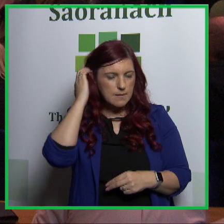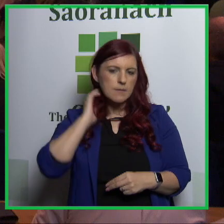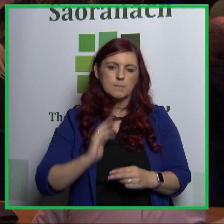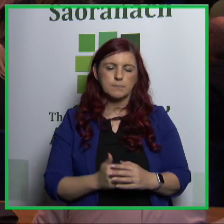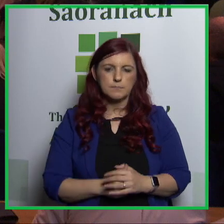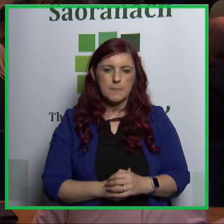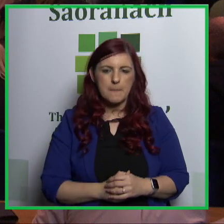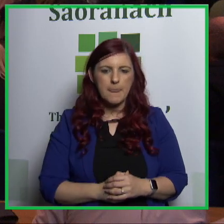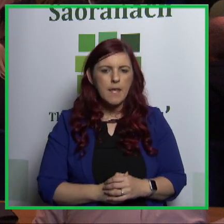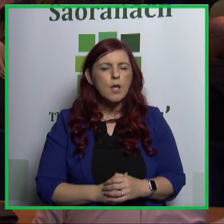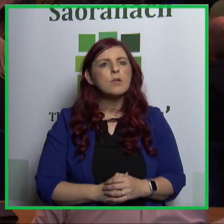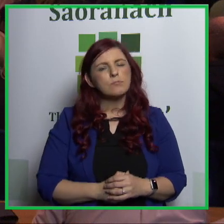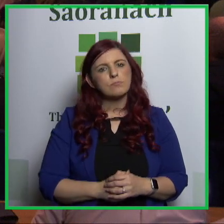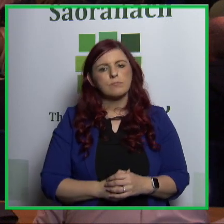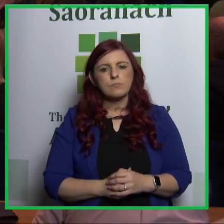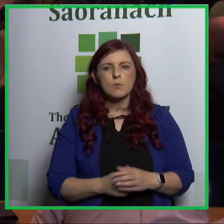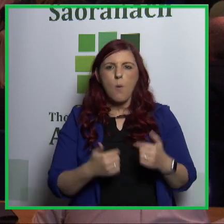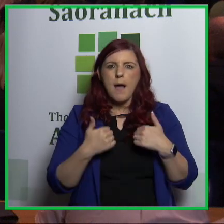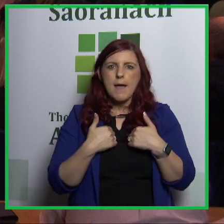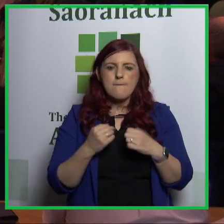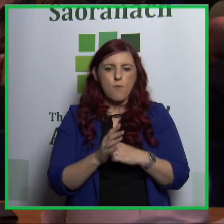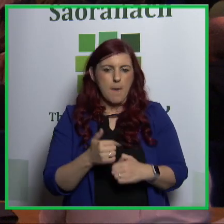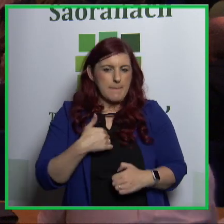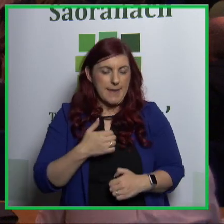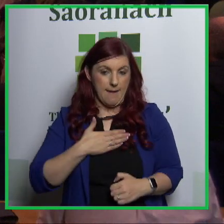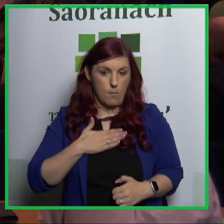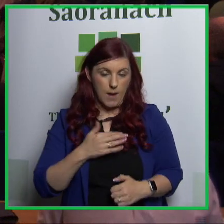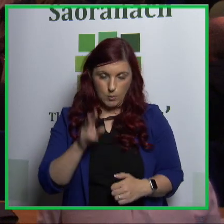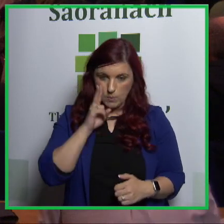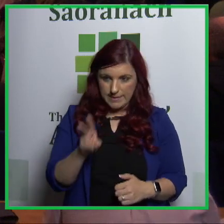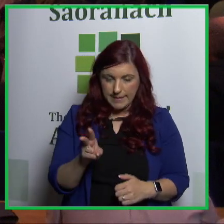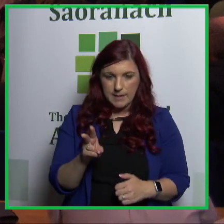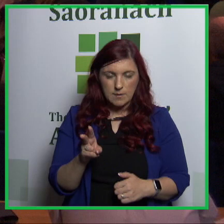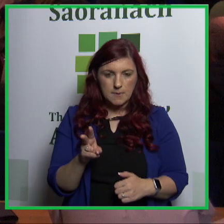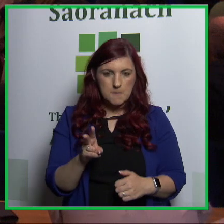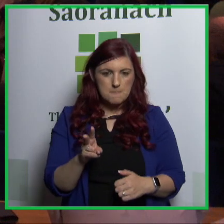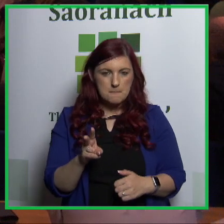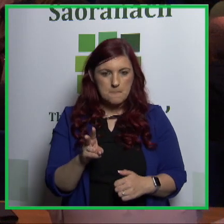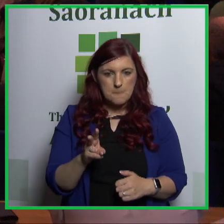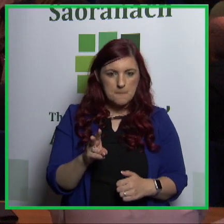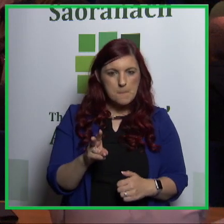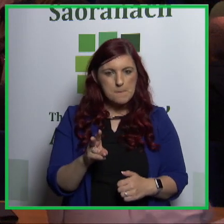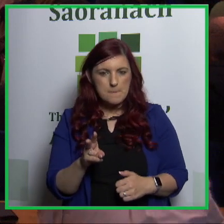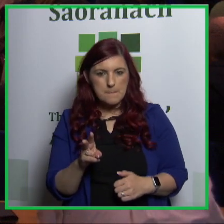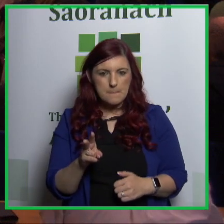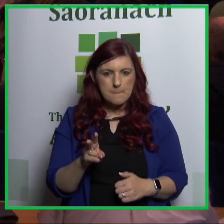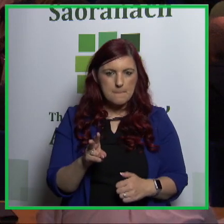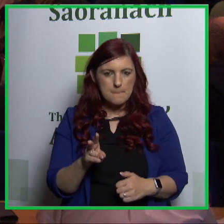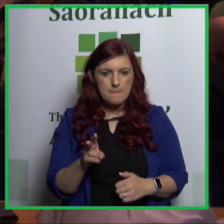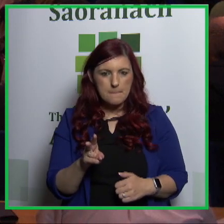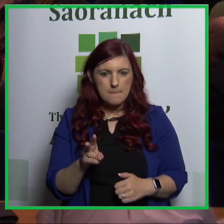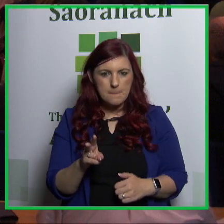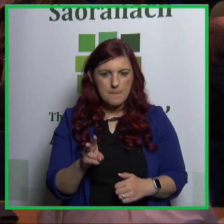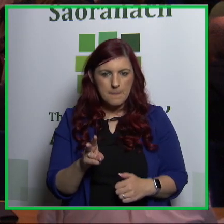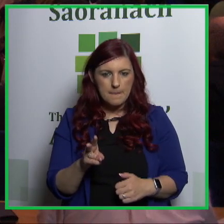kind of nearly broke it down for me as well, but I'd like to see that it's like to take